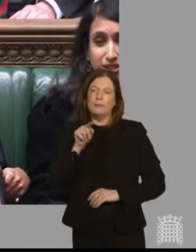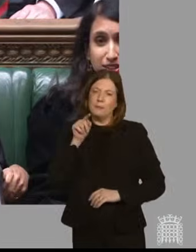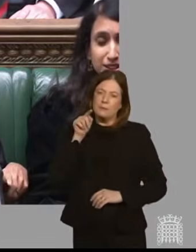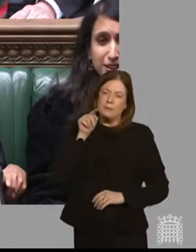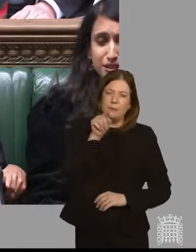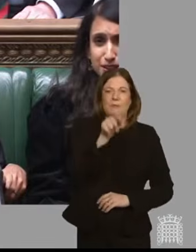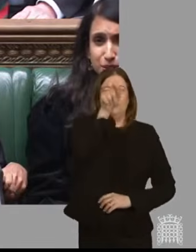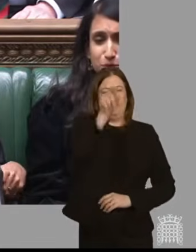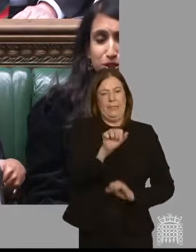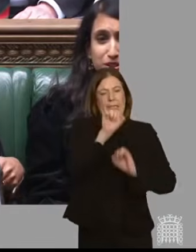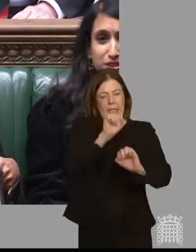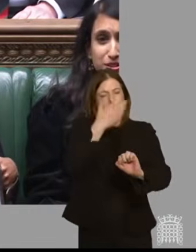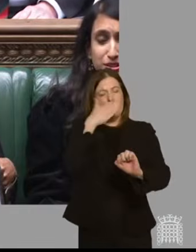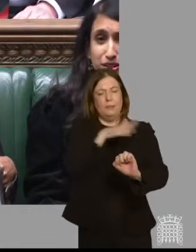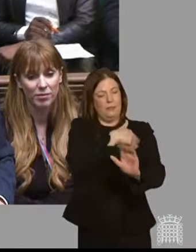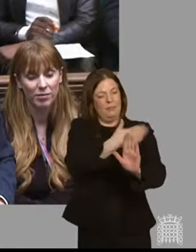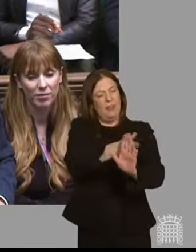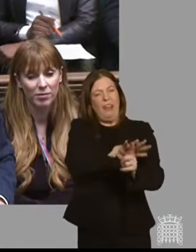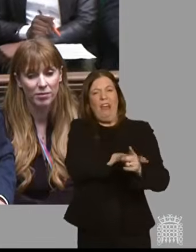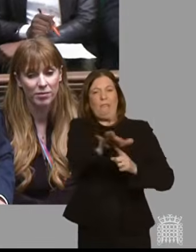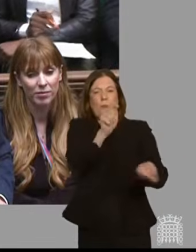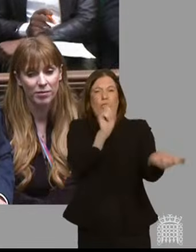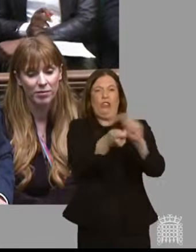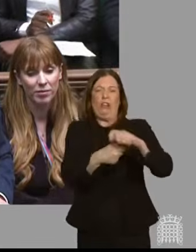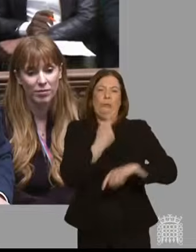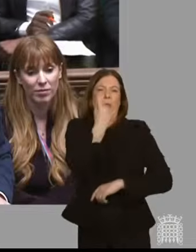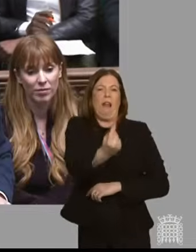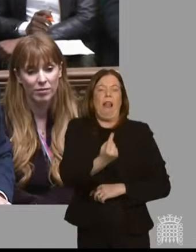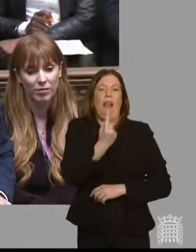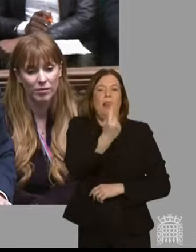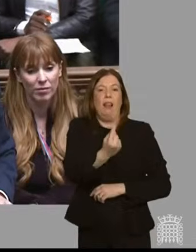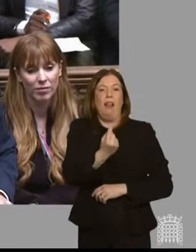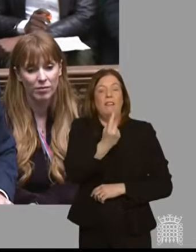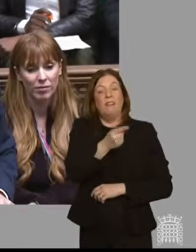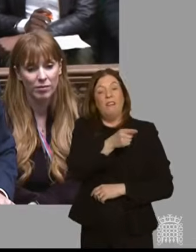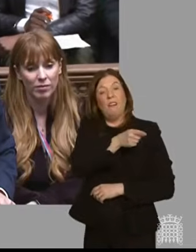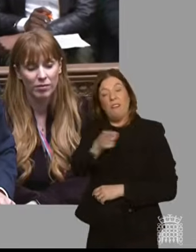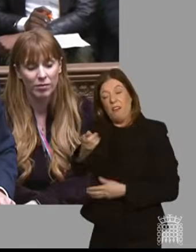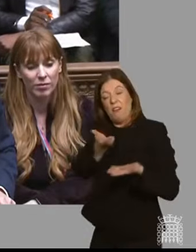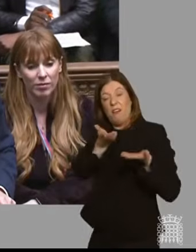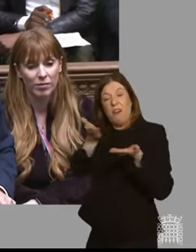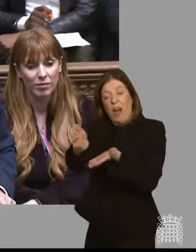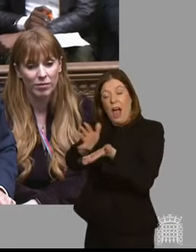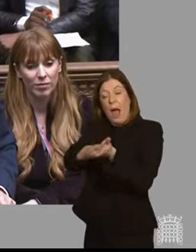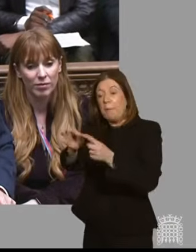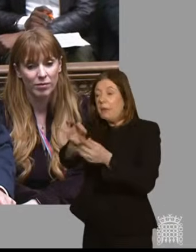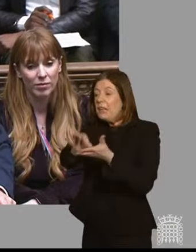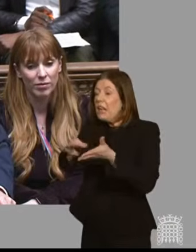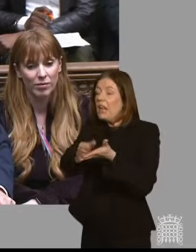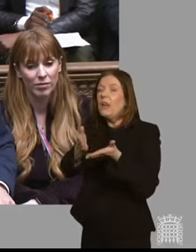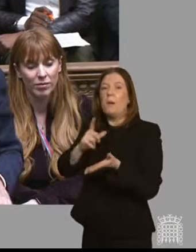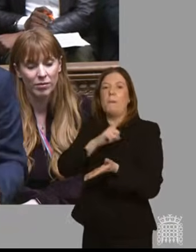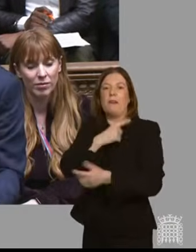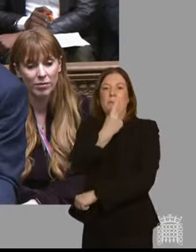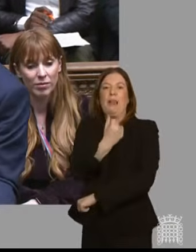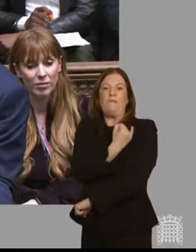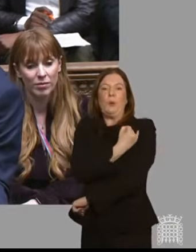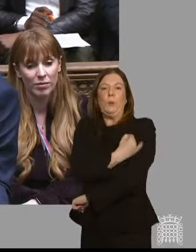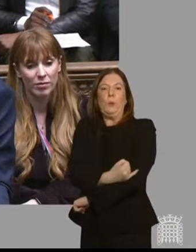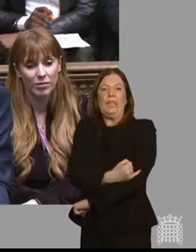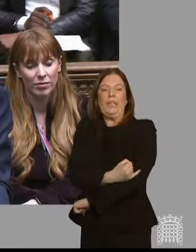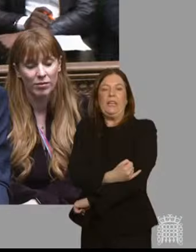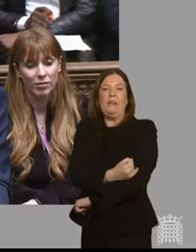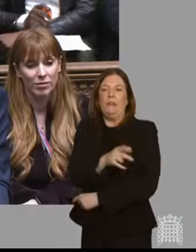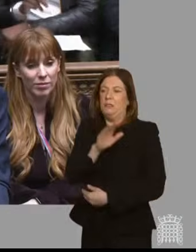reason he's letting her stand is because he's too weak to do anything about it. It's the story of his leadership. When